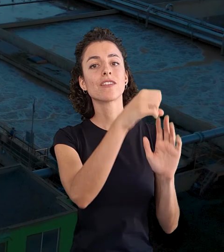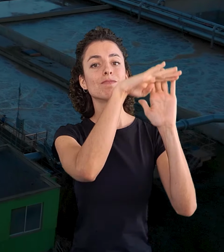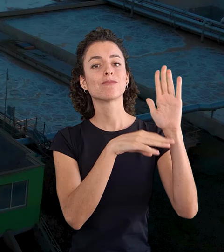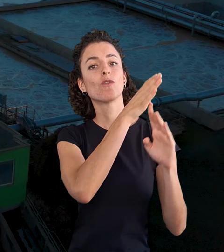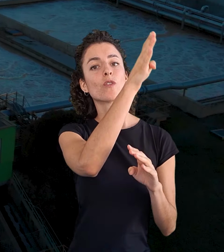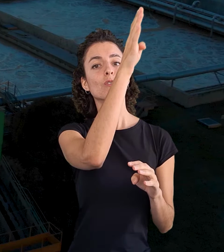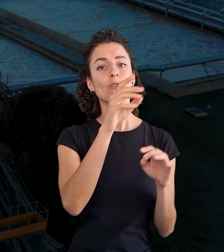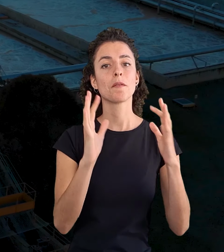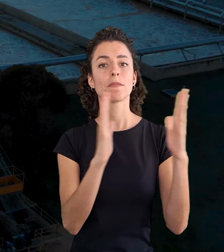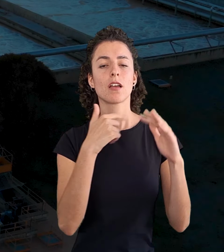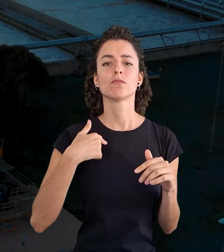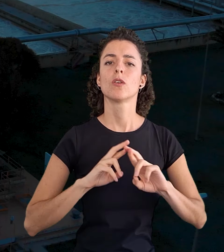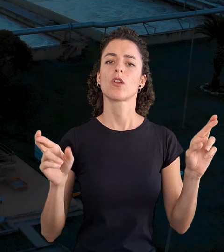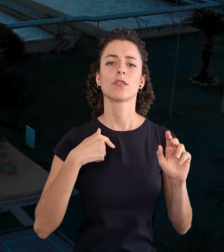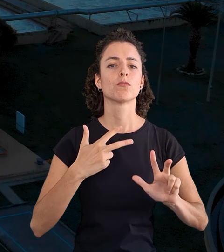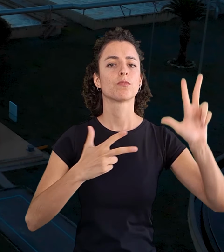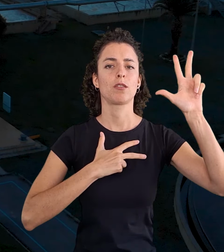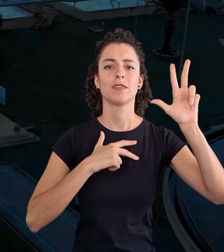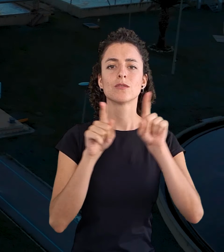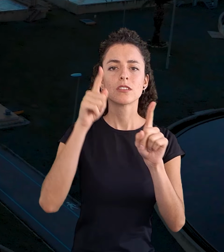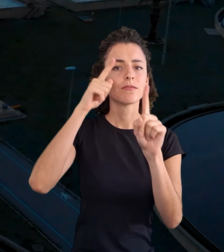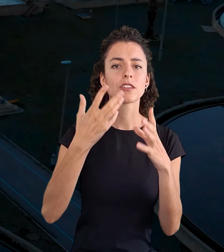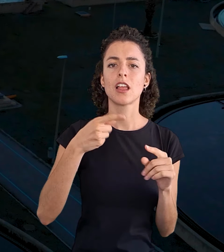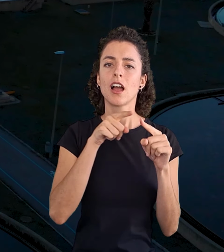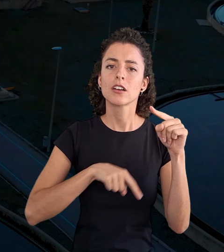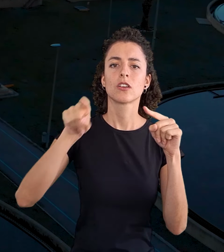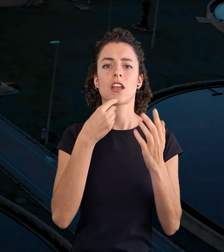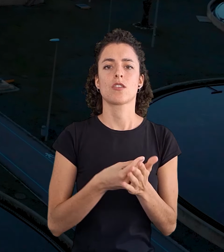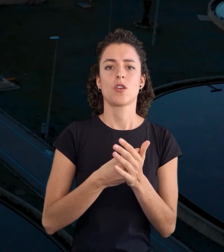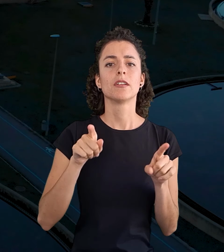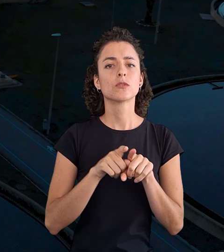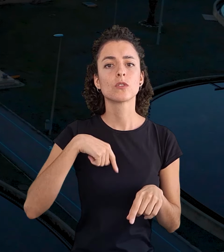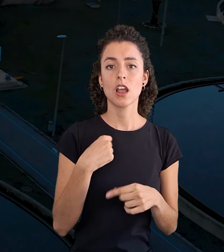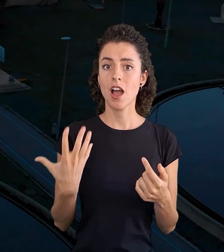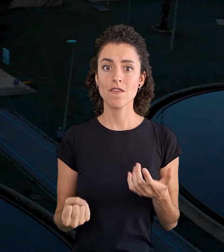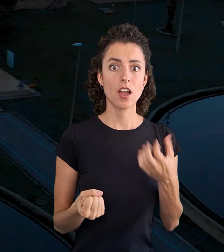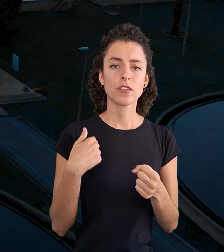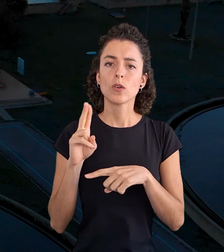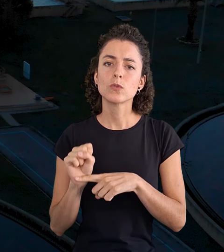company committed to the circular economy by way of resource revolution.